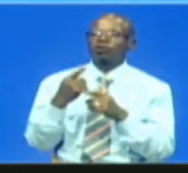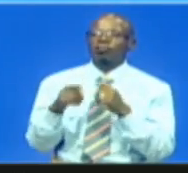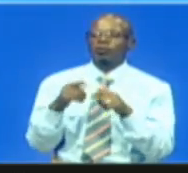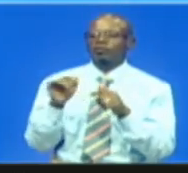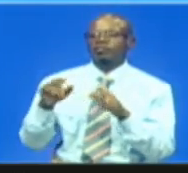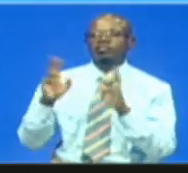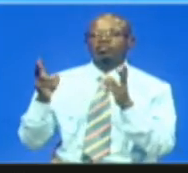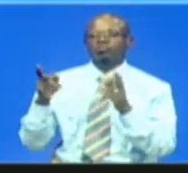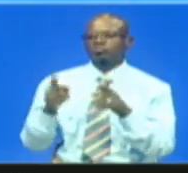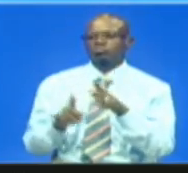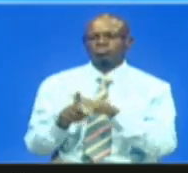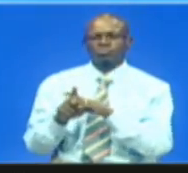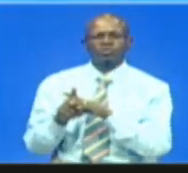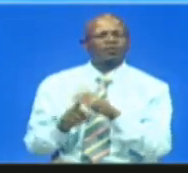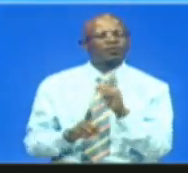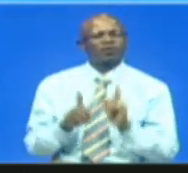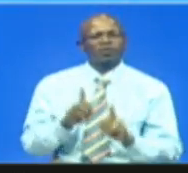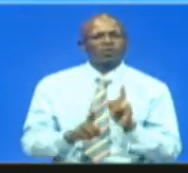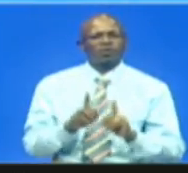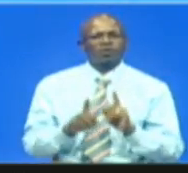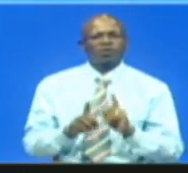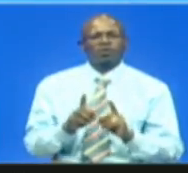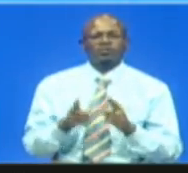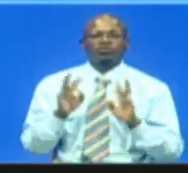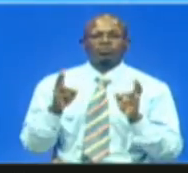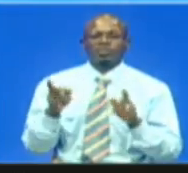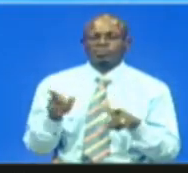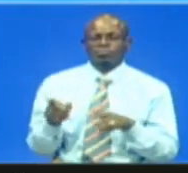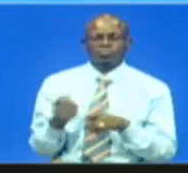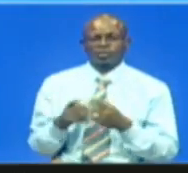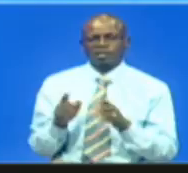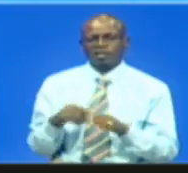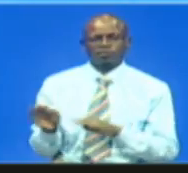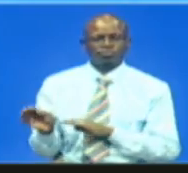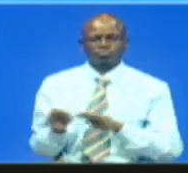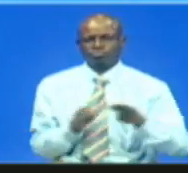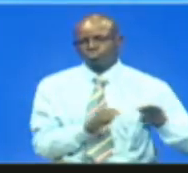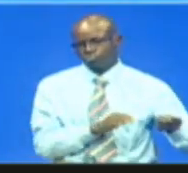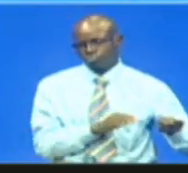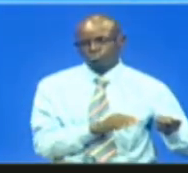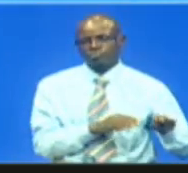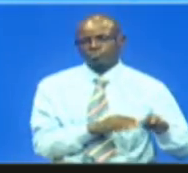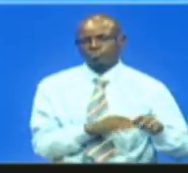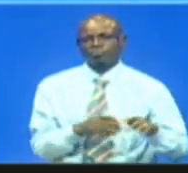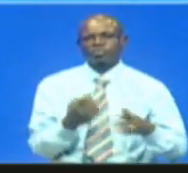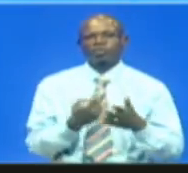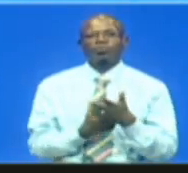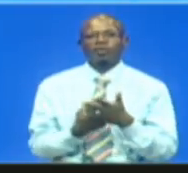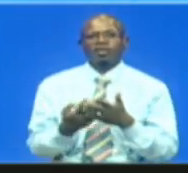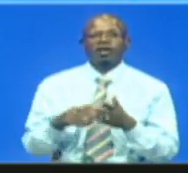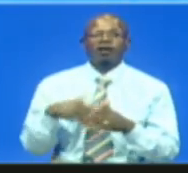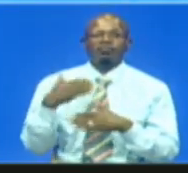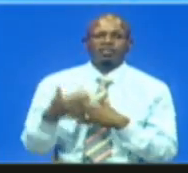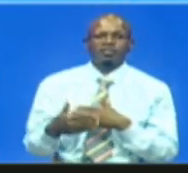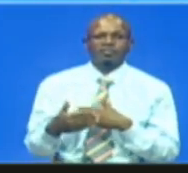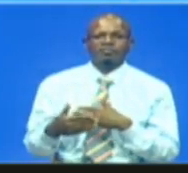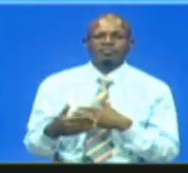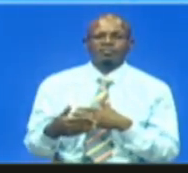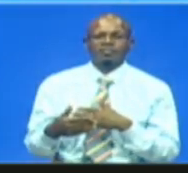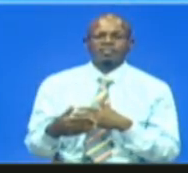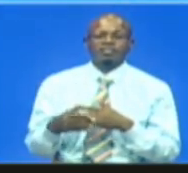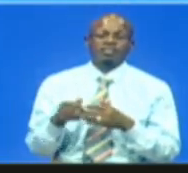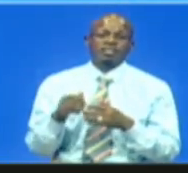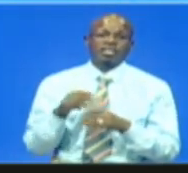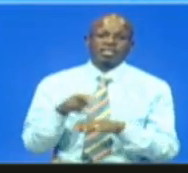a lot of buzz. We'll keep you up to date with that. But now let's move on. And a week after the national team that represented the country in the